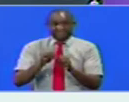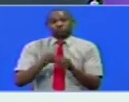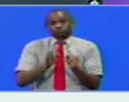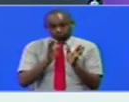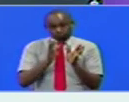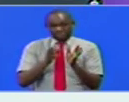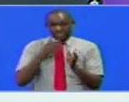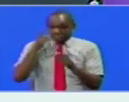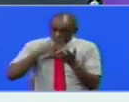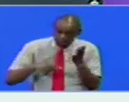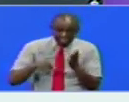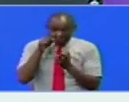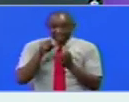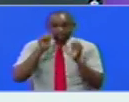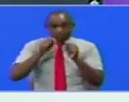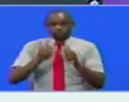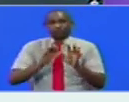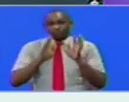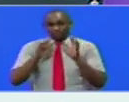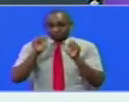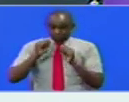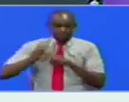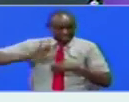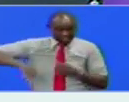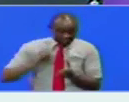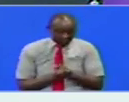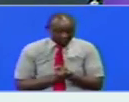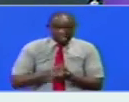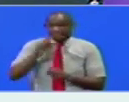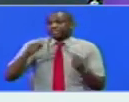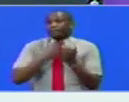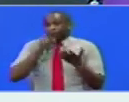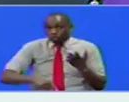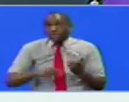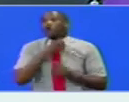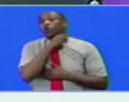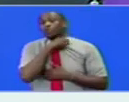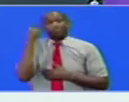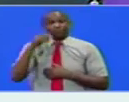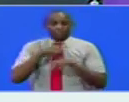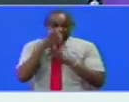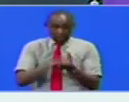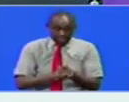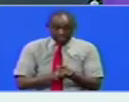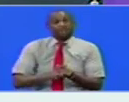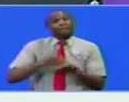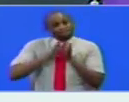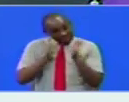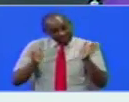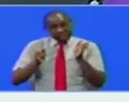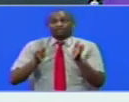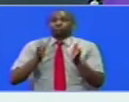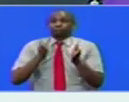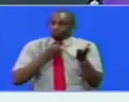system, citing the need to avoid possible delays. This is after a complaint was lodged with the Public Procurement